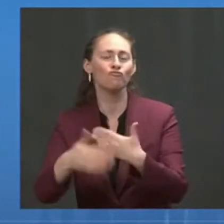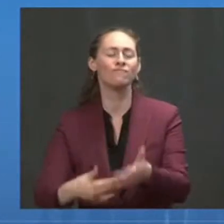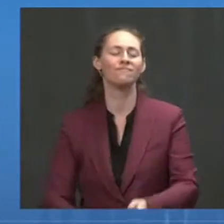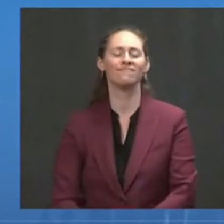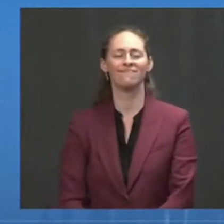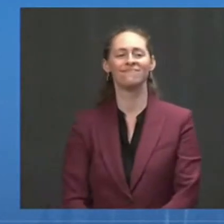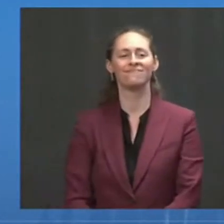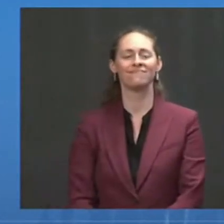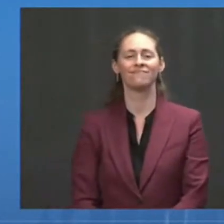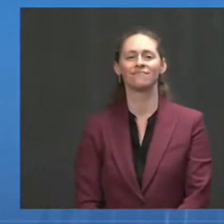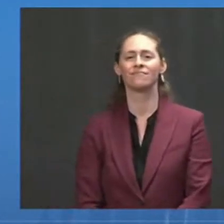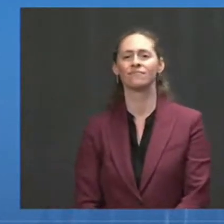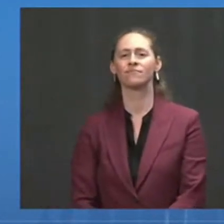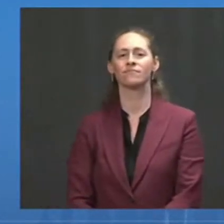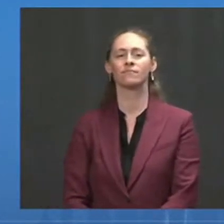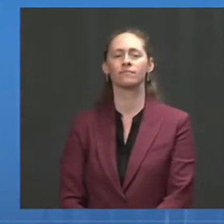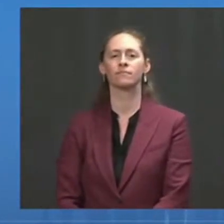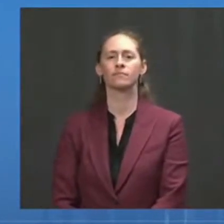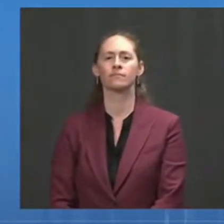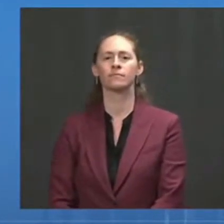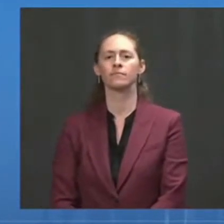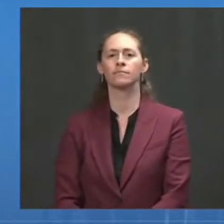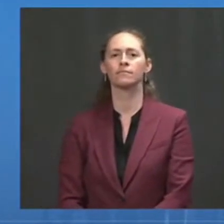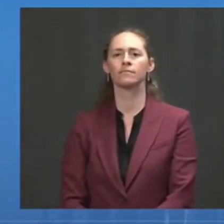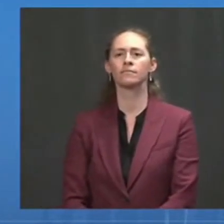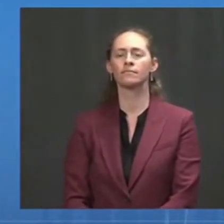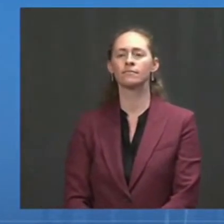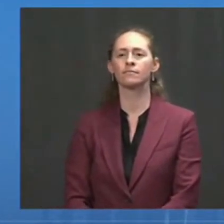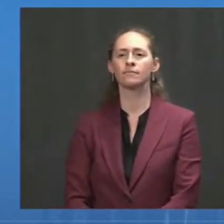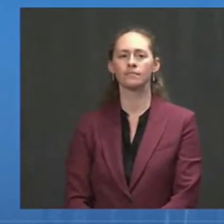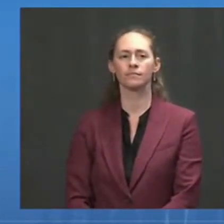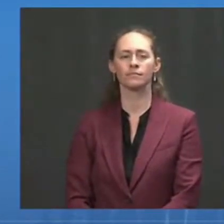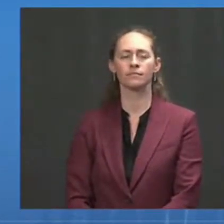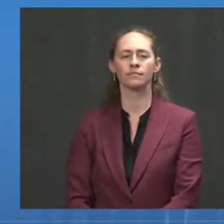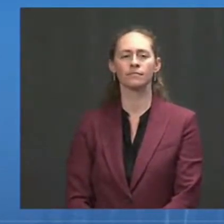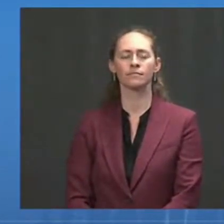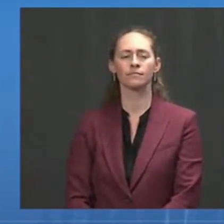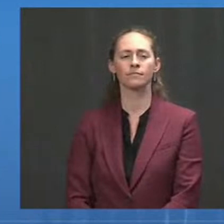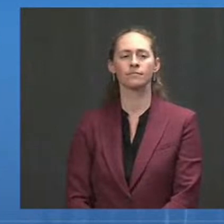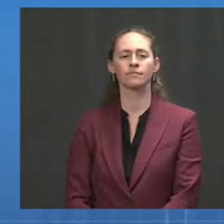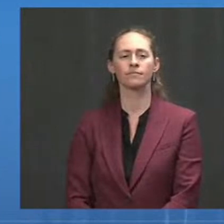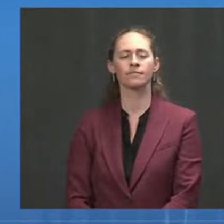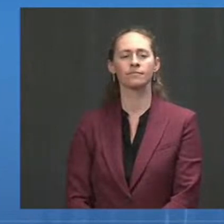Next question. Next question, let's go to Weijia at CBS.